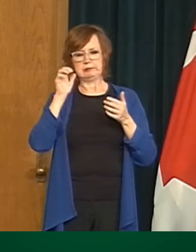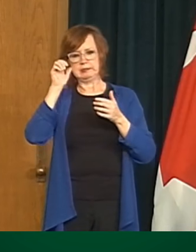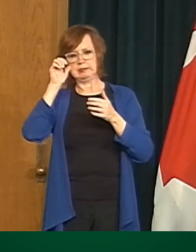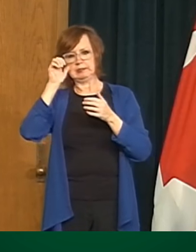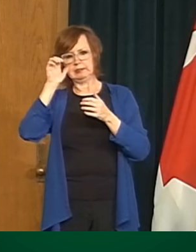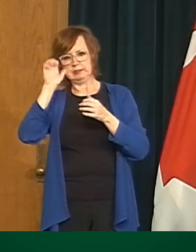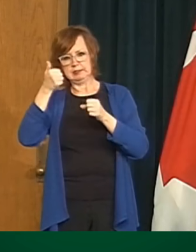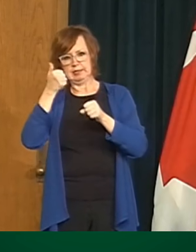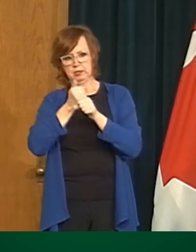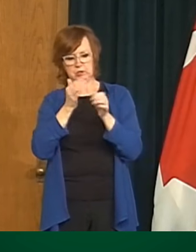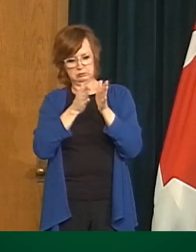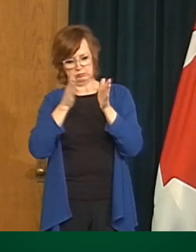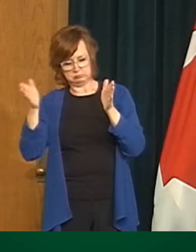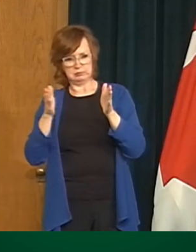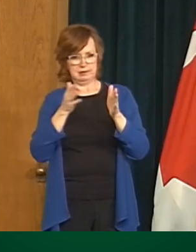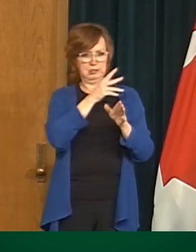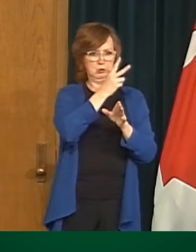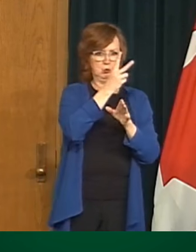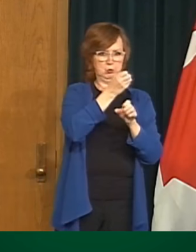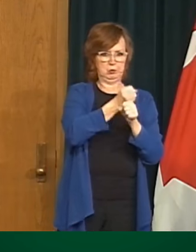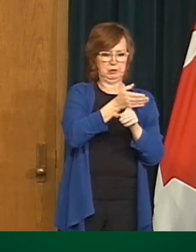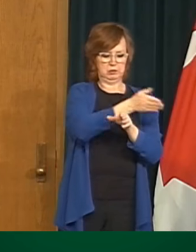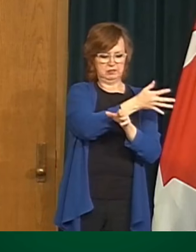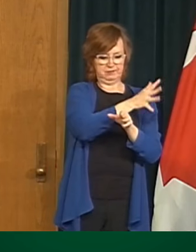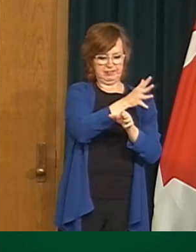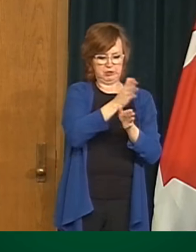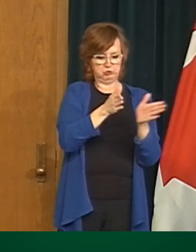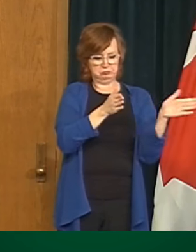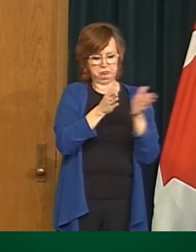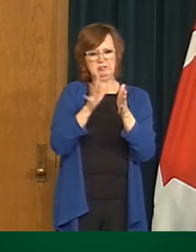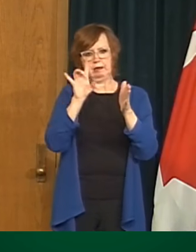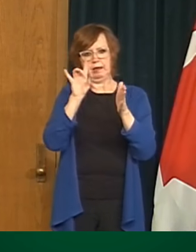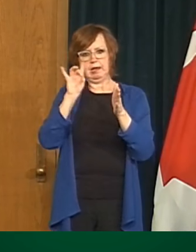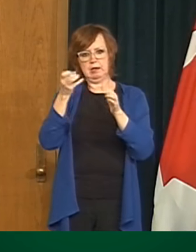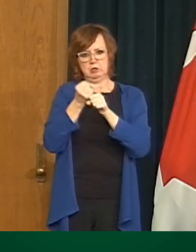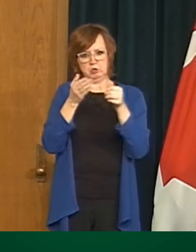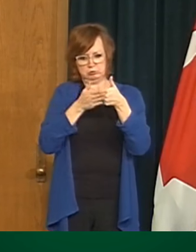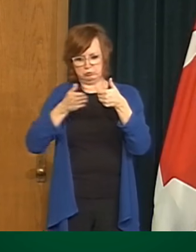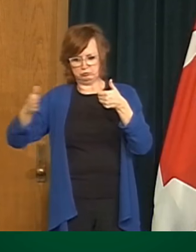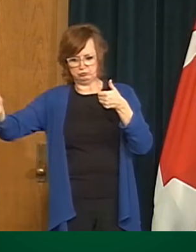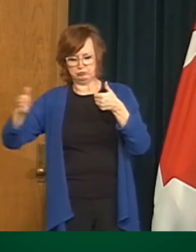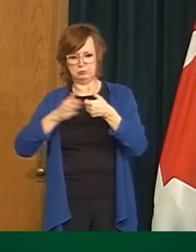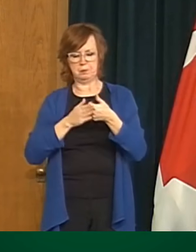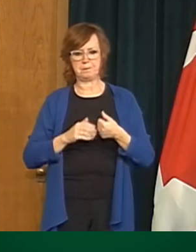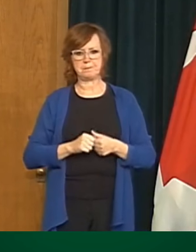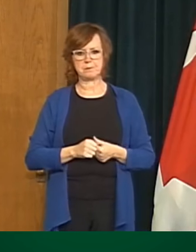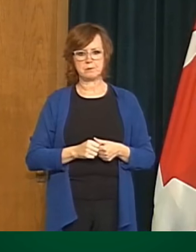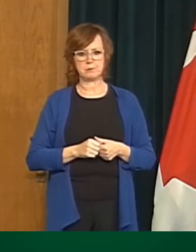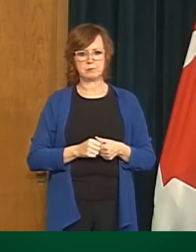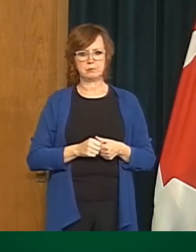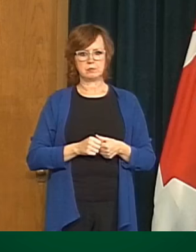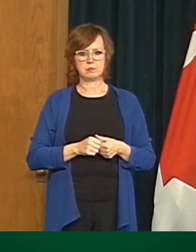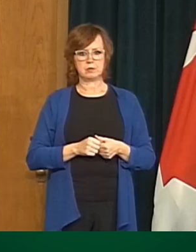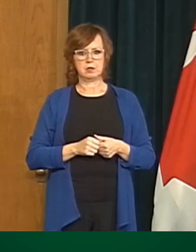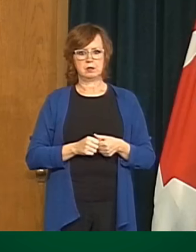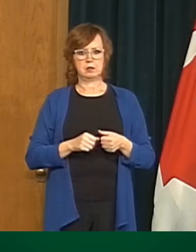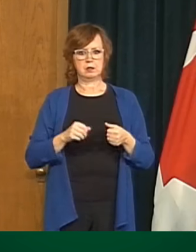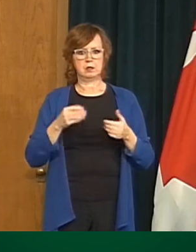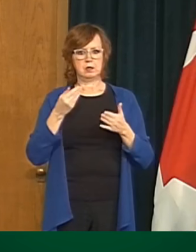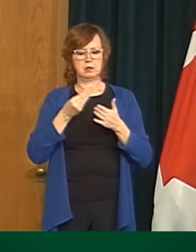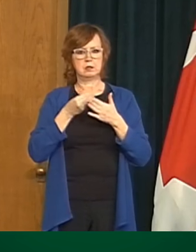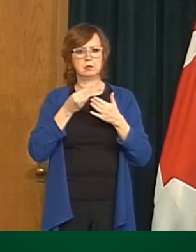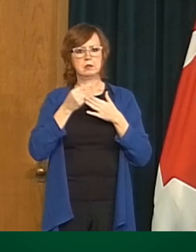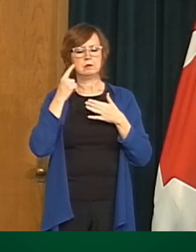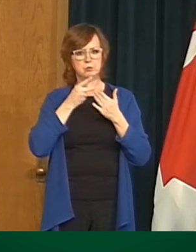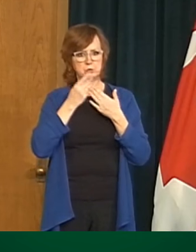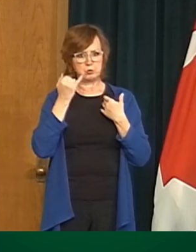which we can help, which we can work to lever to help support a lot of the projects that are going to be moved forward